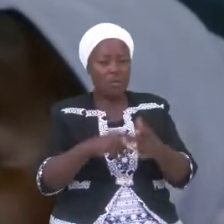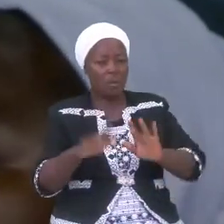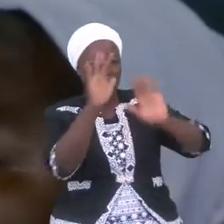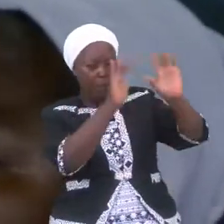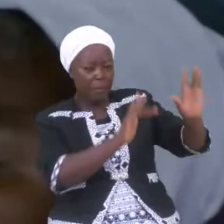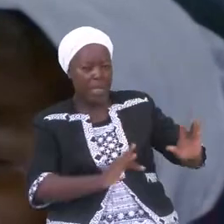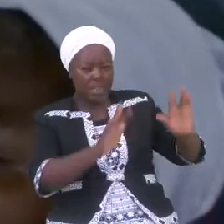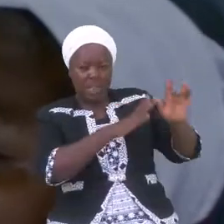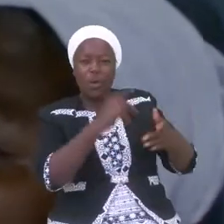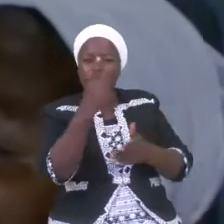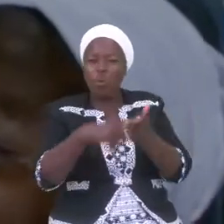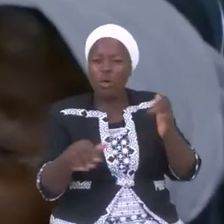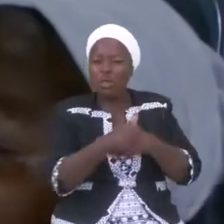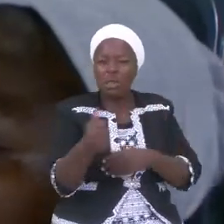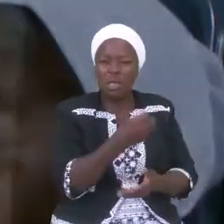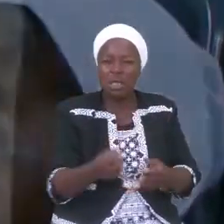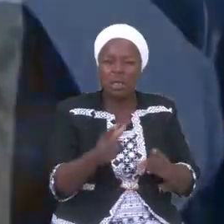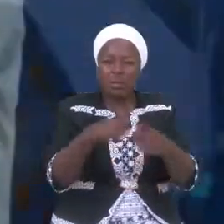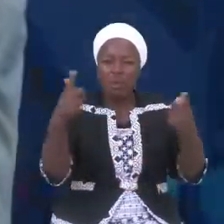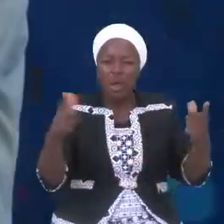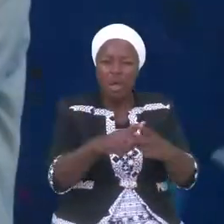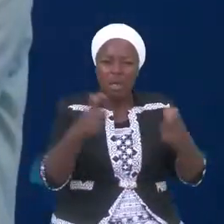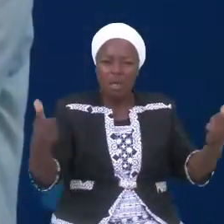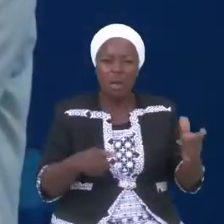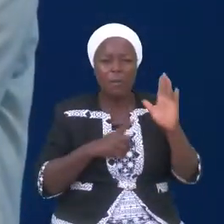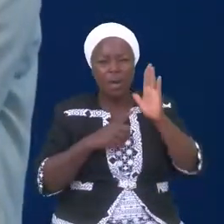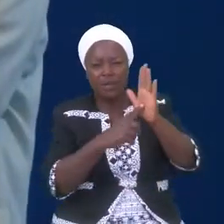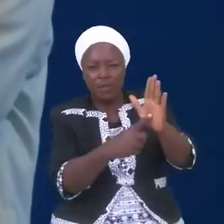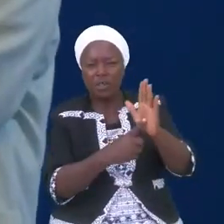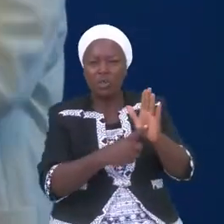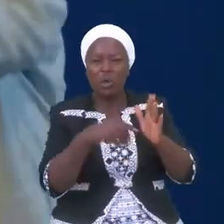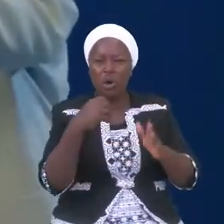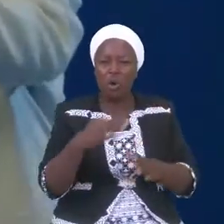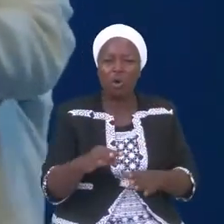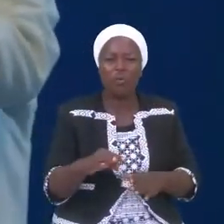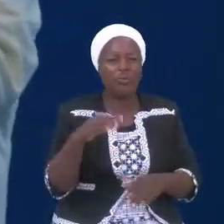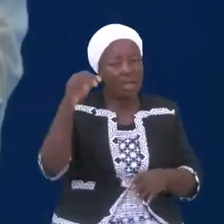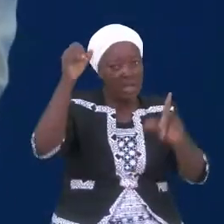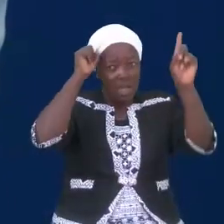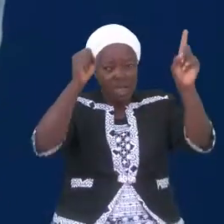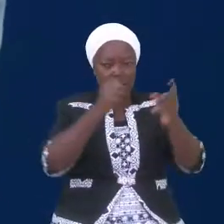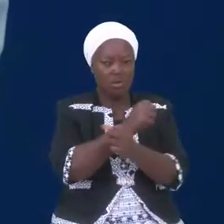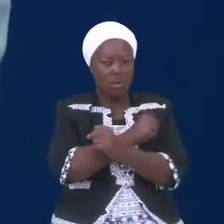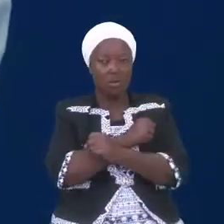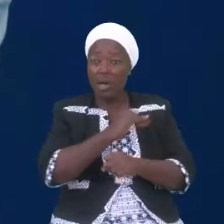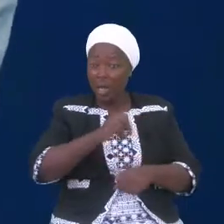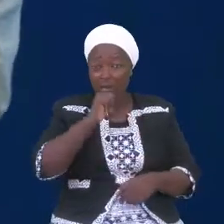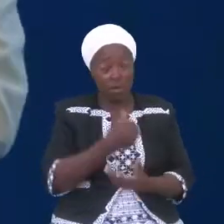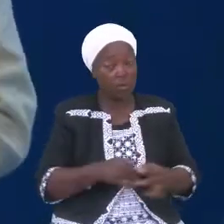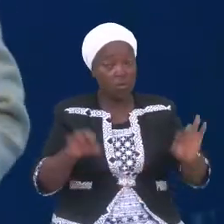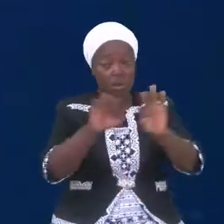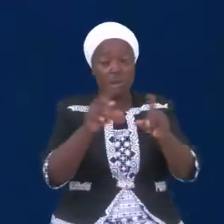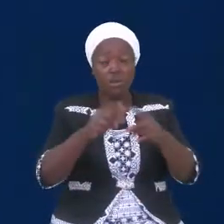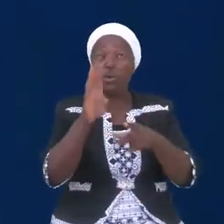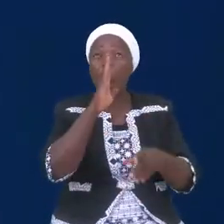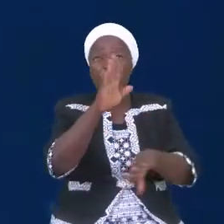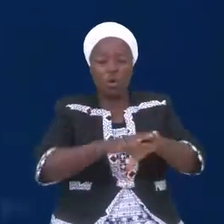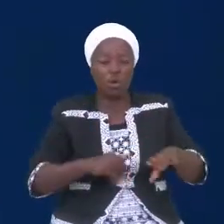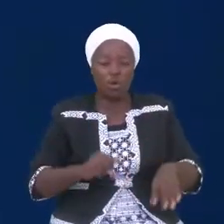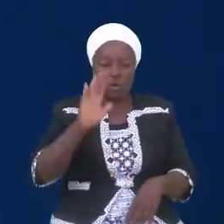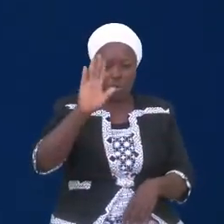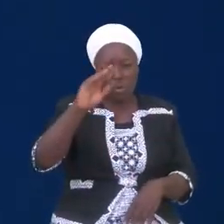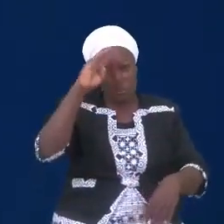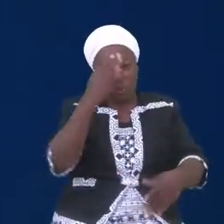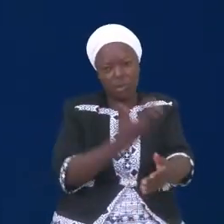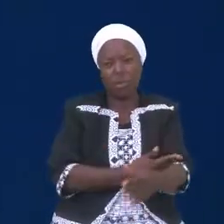What a great, great manifestation of his love. I am no more worthy to be called thy